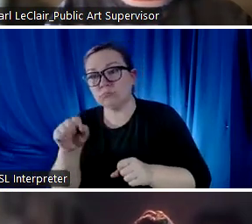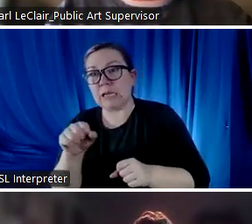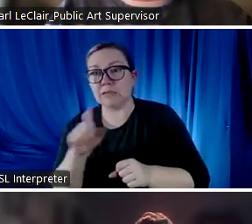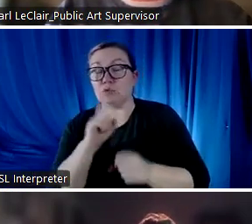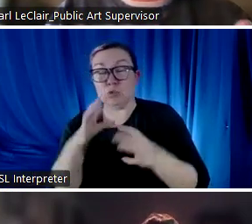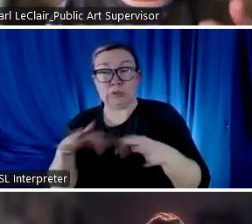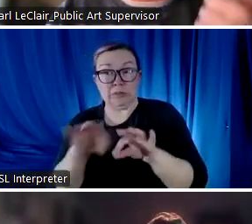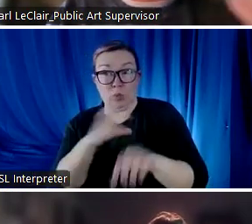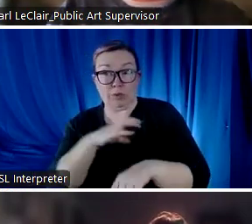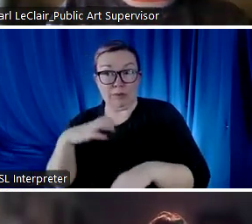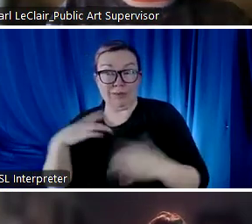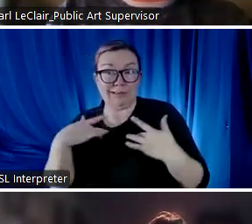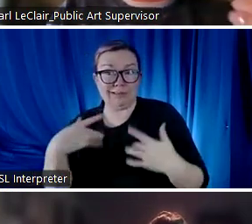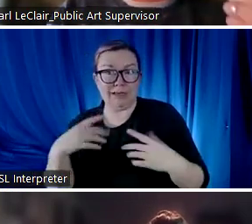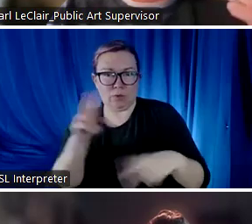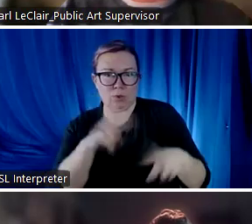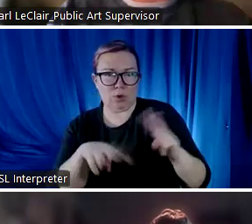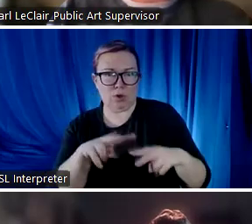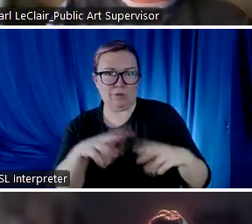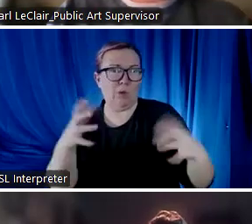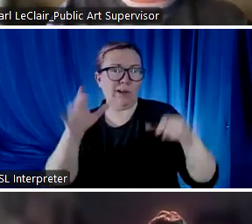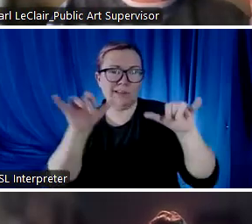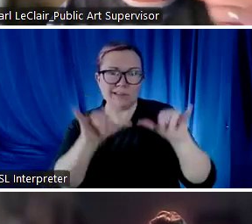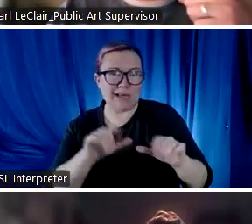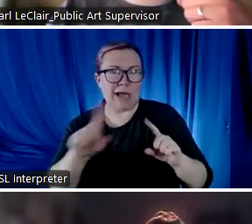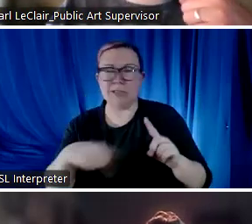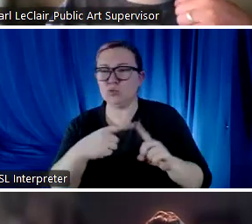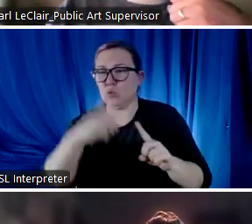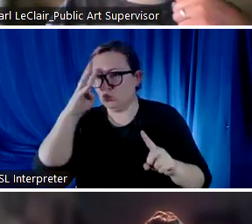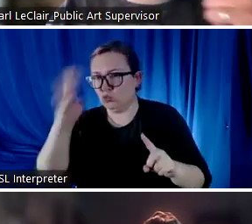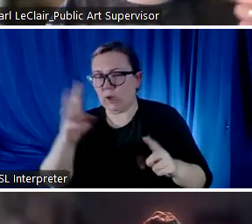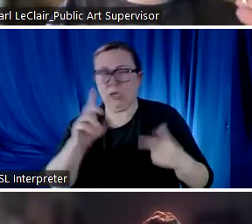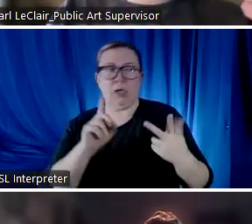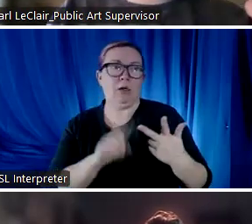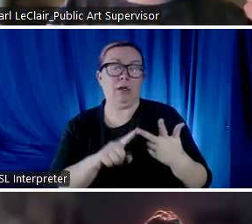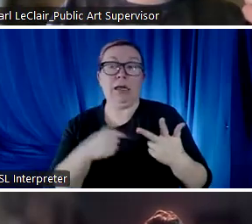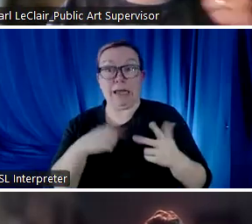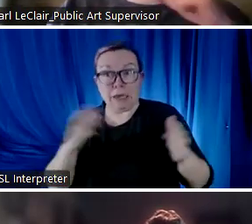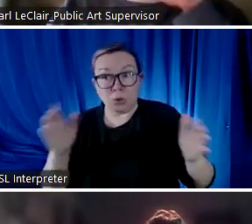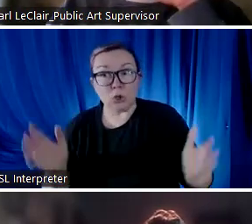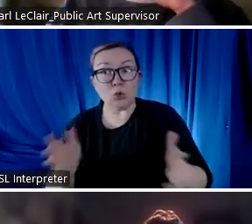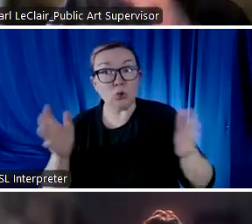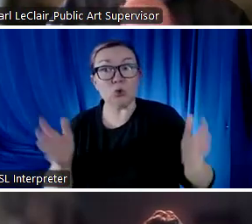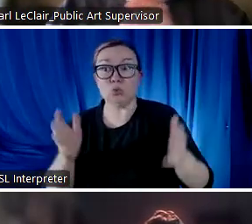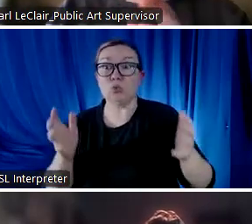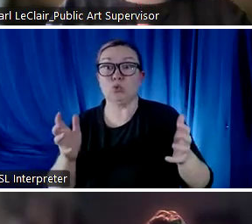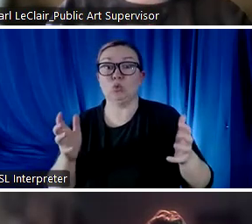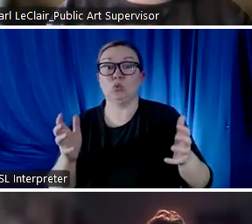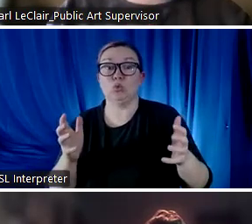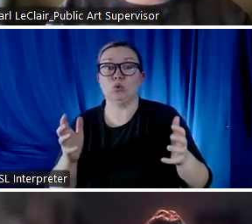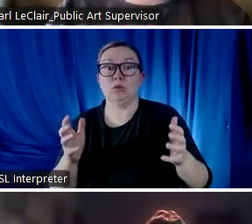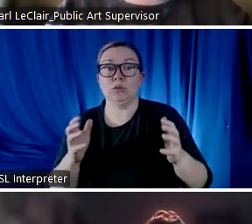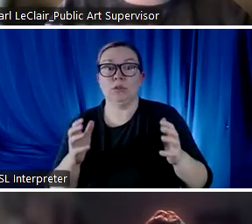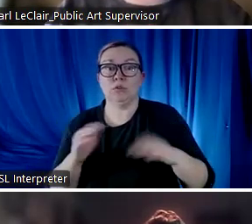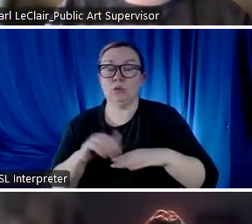committee, oftentimes is looking at like, what's the scale of this? Like, when was it created? I would encourage you to